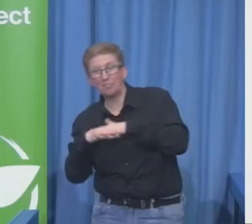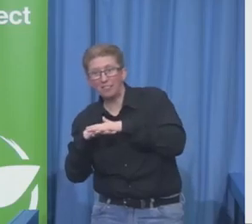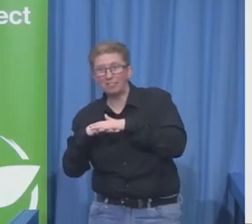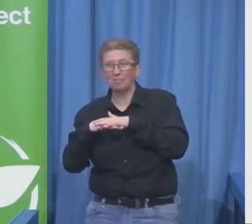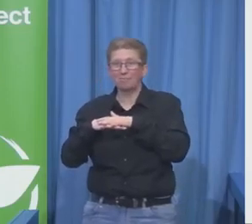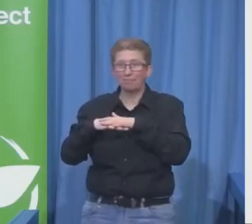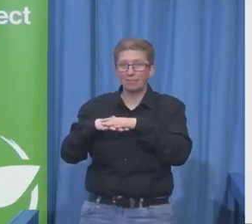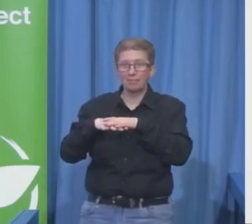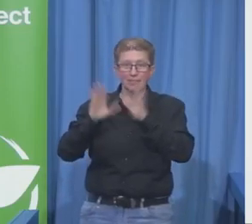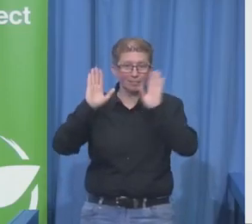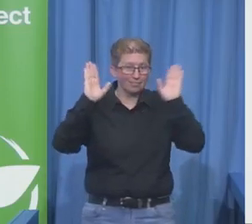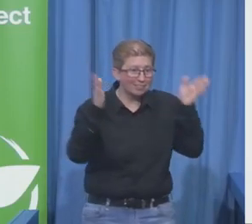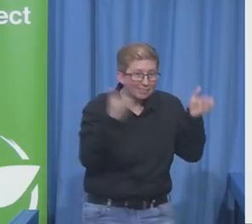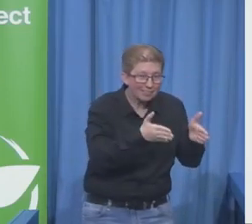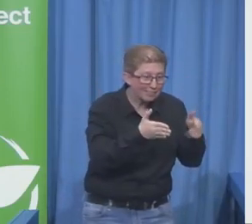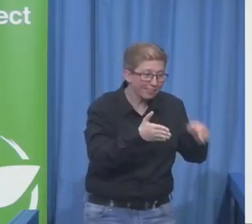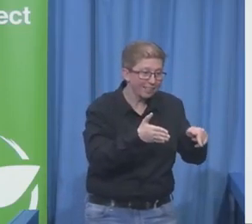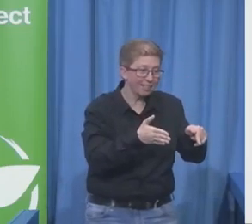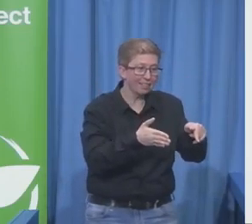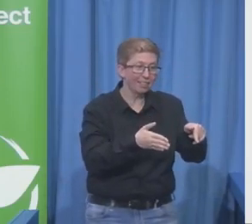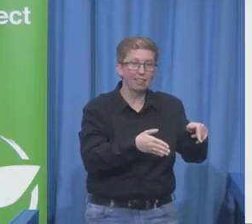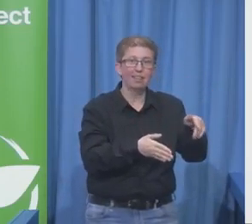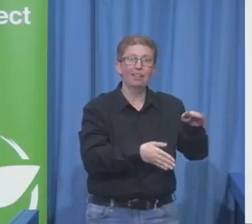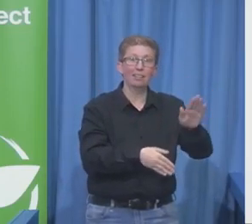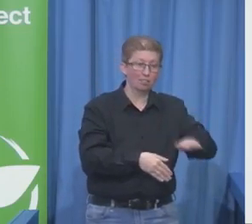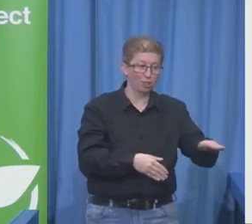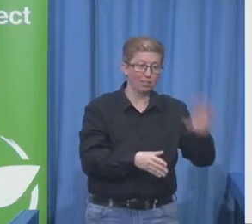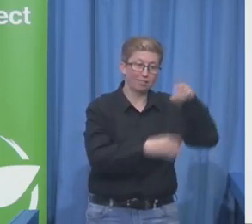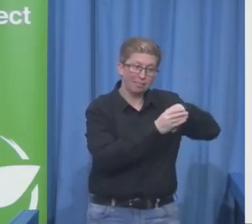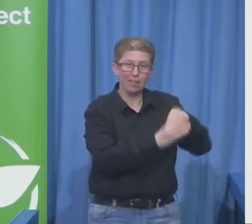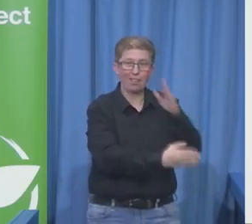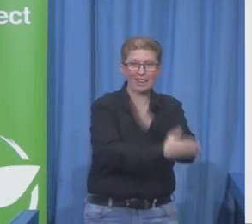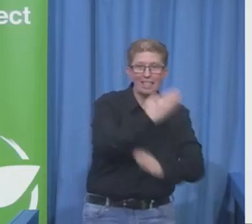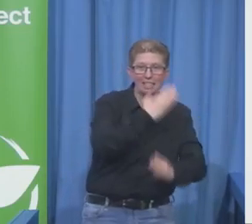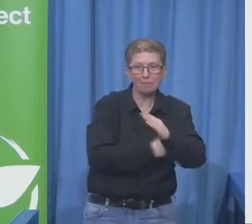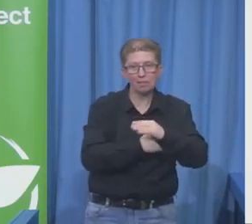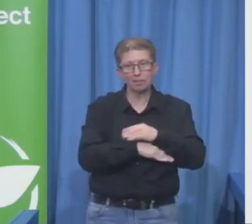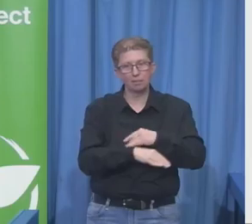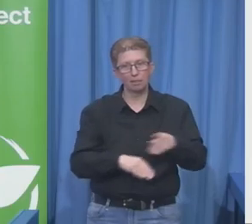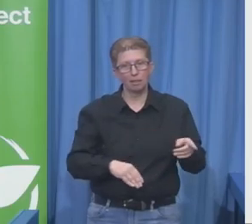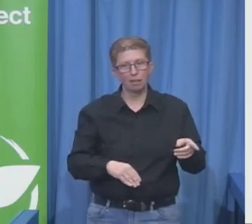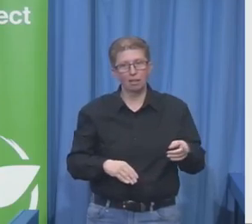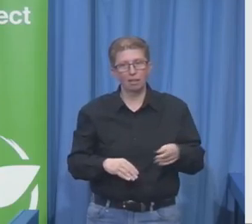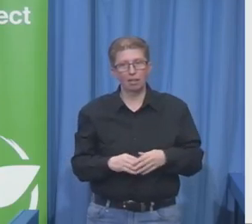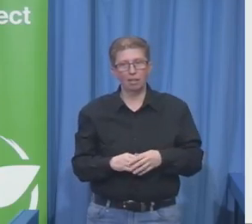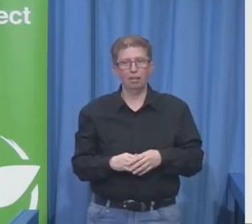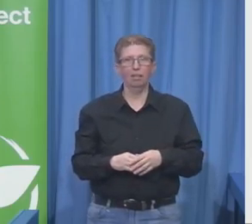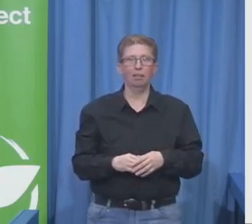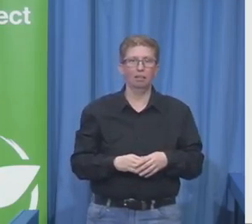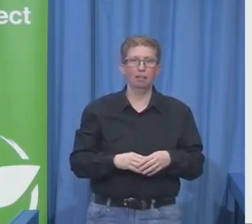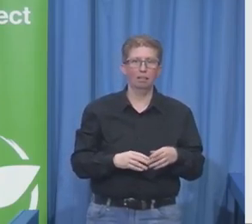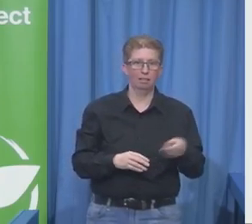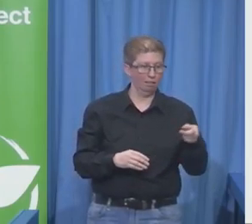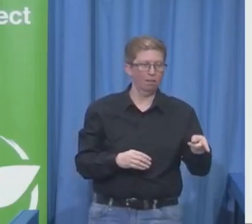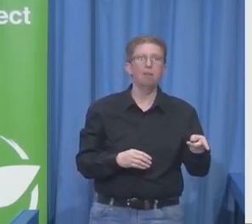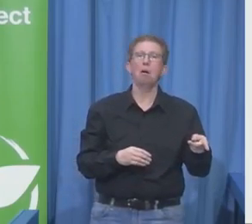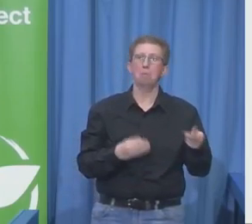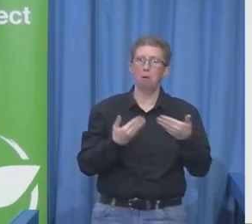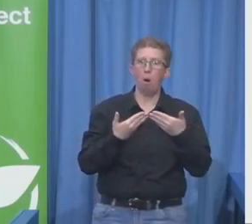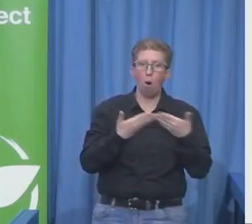So, you know, we bring kind of real expertise to the table, i.e. the parents who are kind of dealing with a lot of the